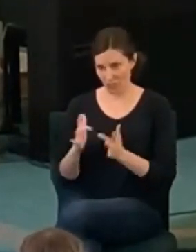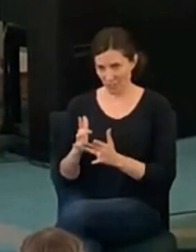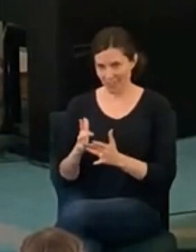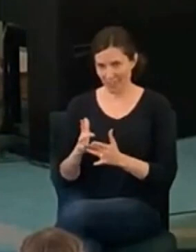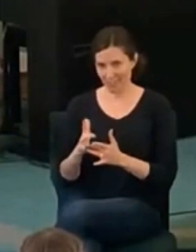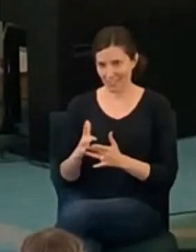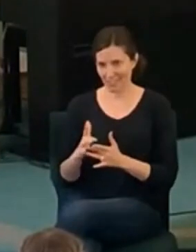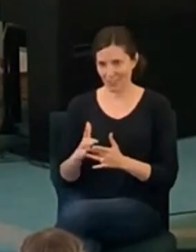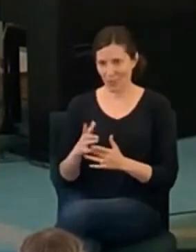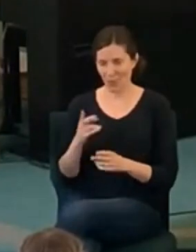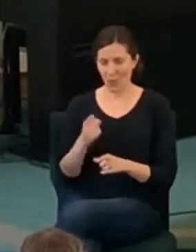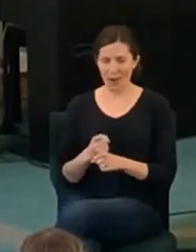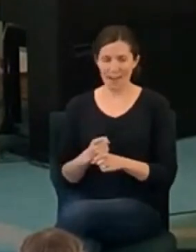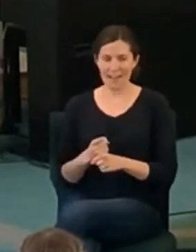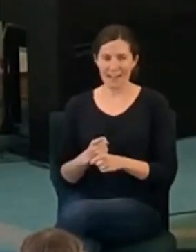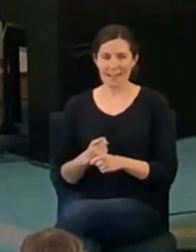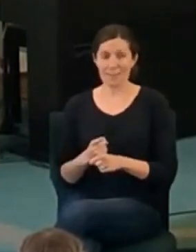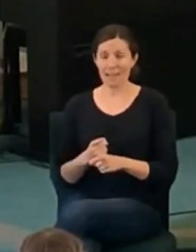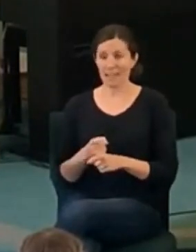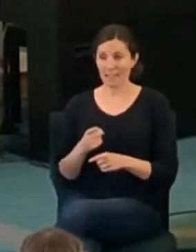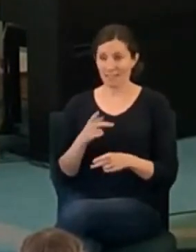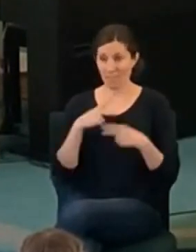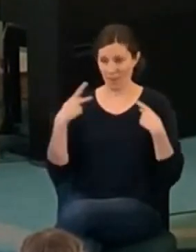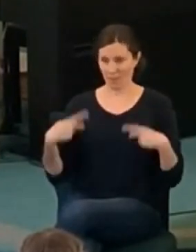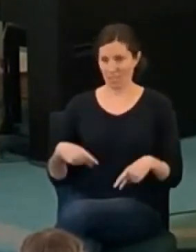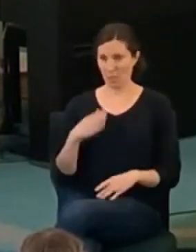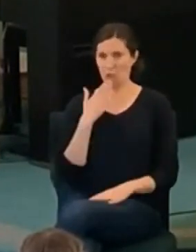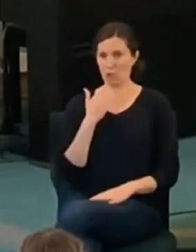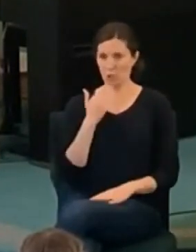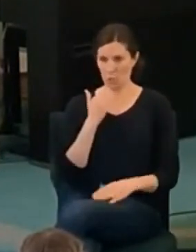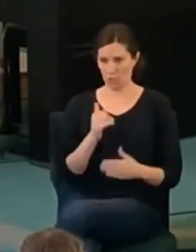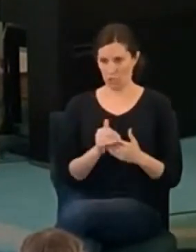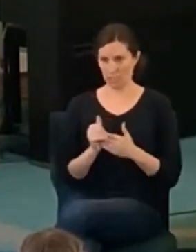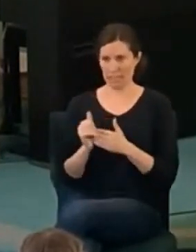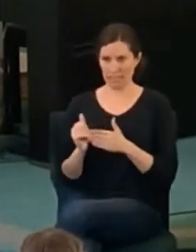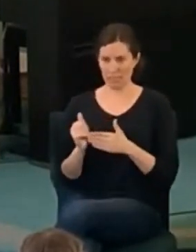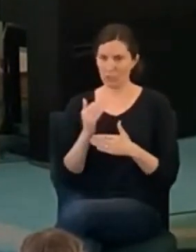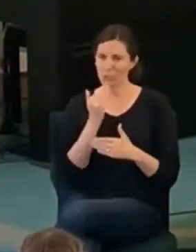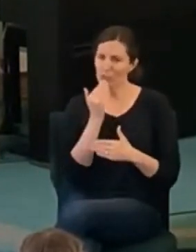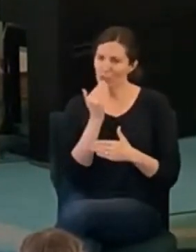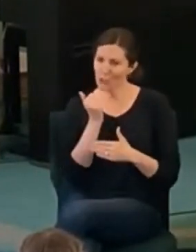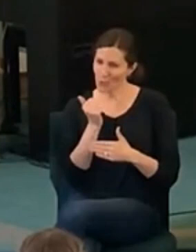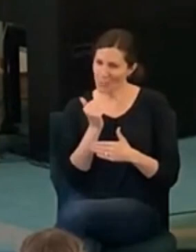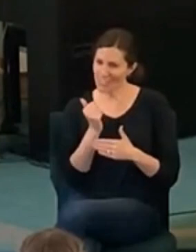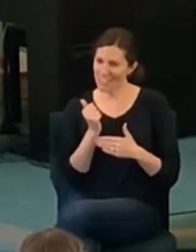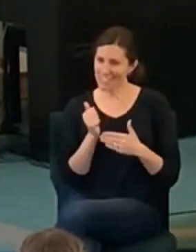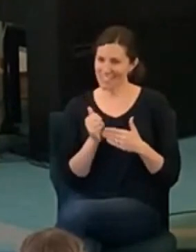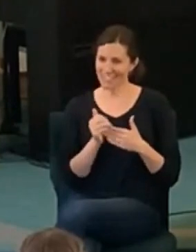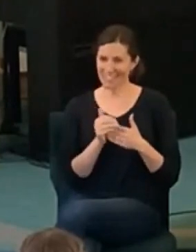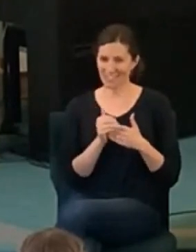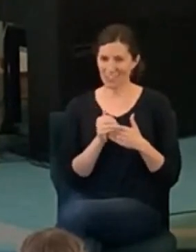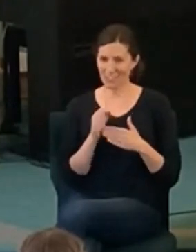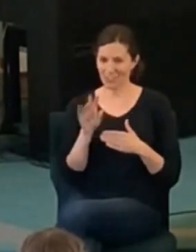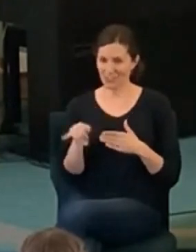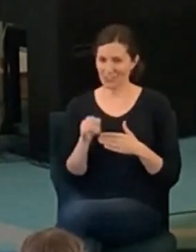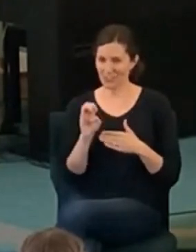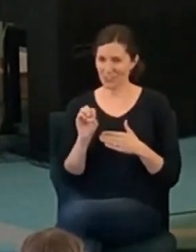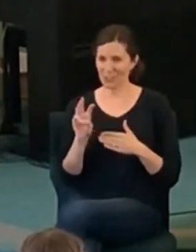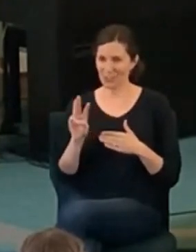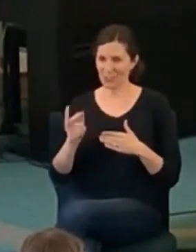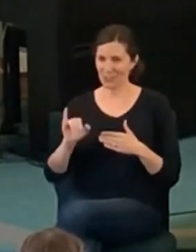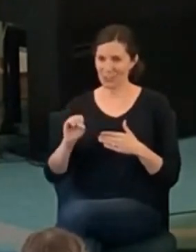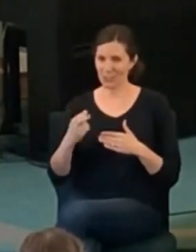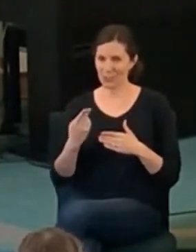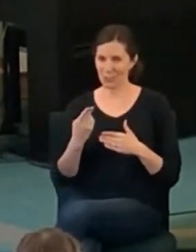that we're familiar with were guys that were probably wealthy, powerful. They oversaw the law and made many